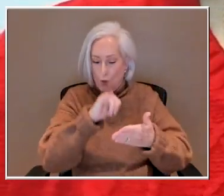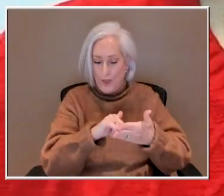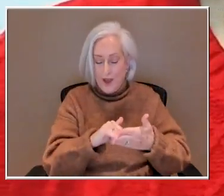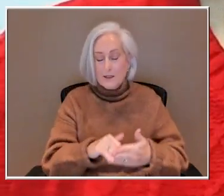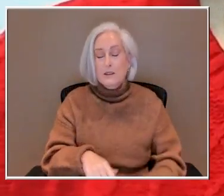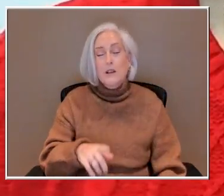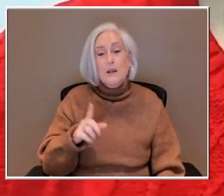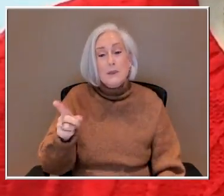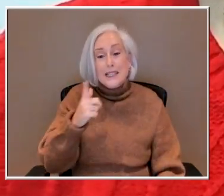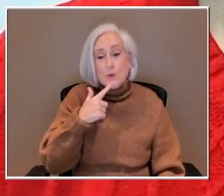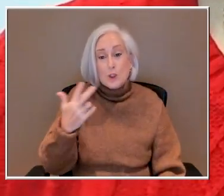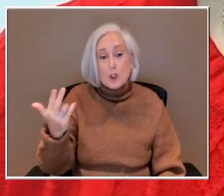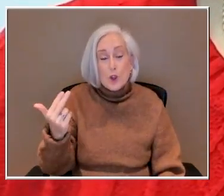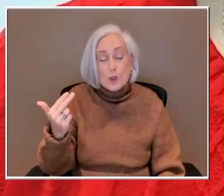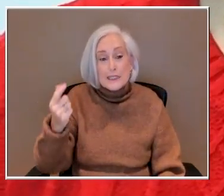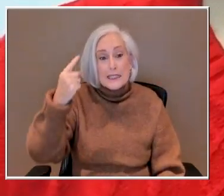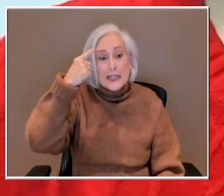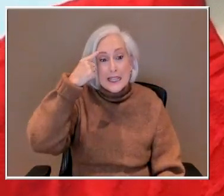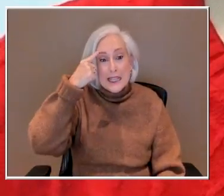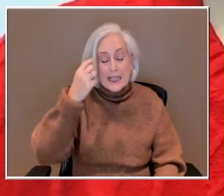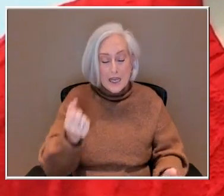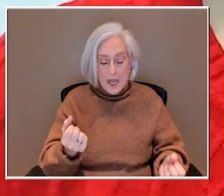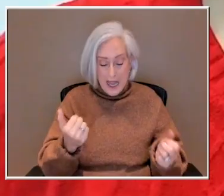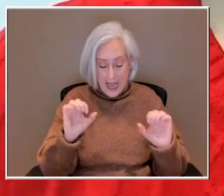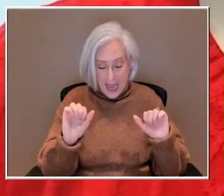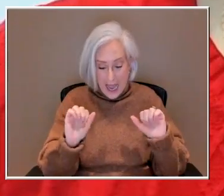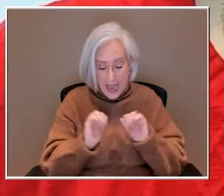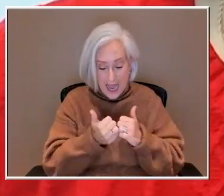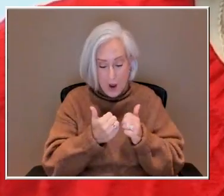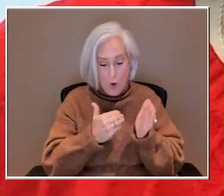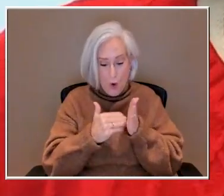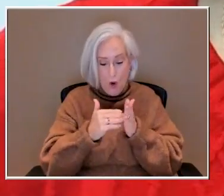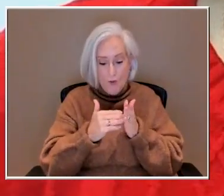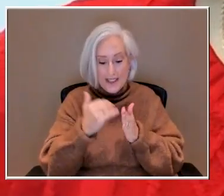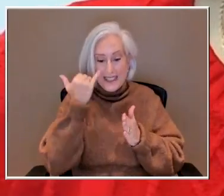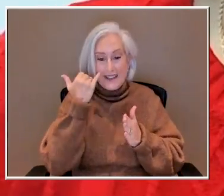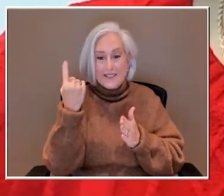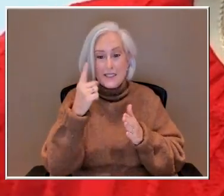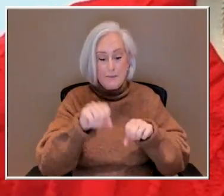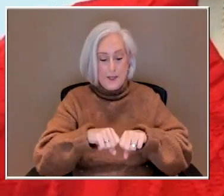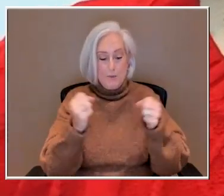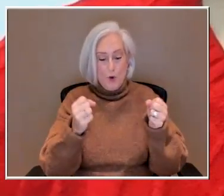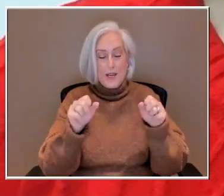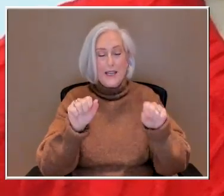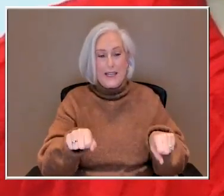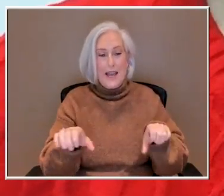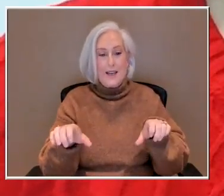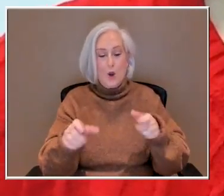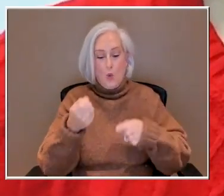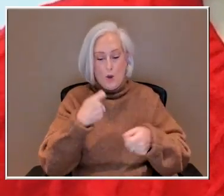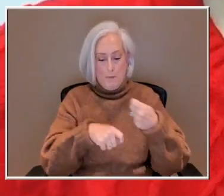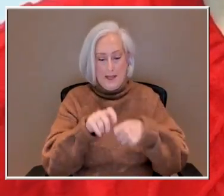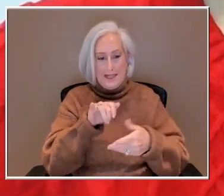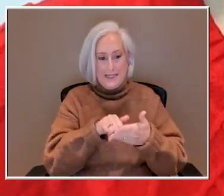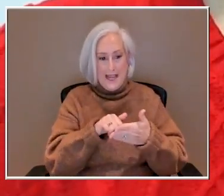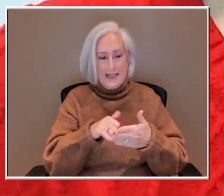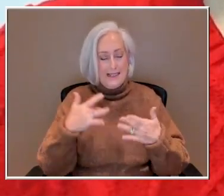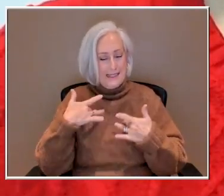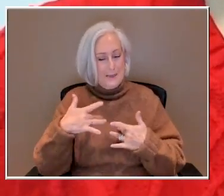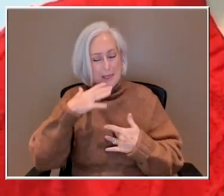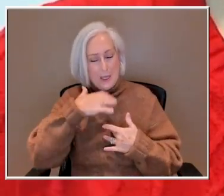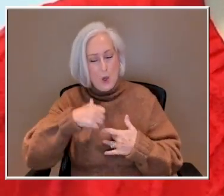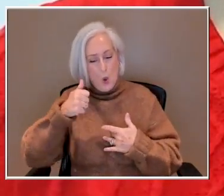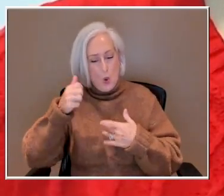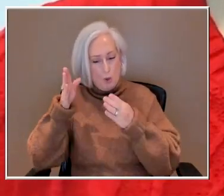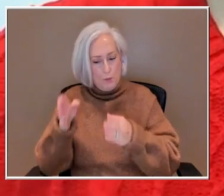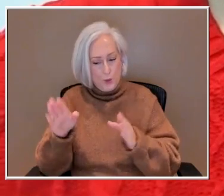about, okay, how many times if something breaks, can something be repaired for a knee replacement? Usually you have that as an older person. But